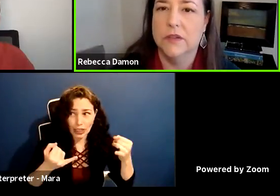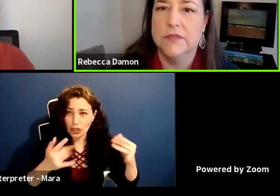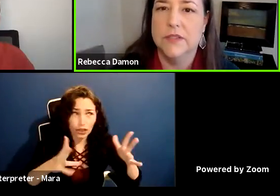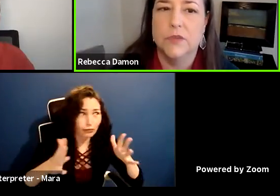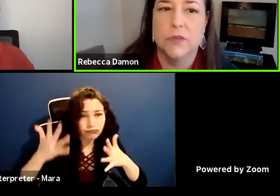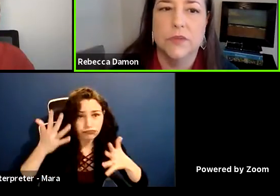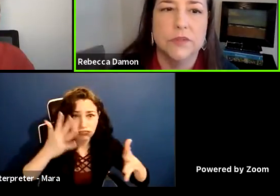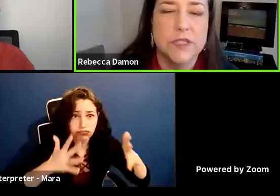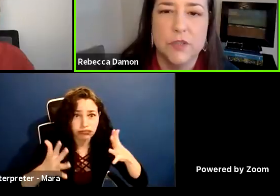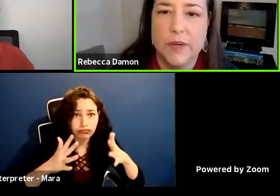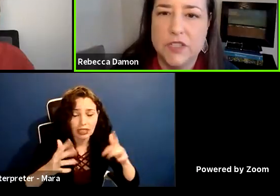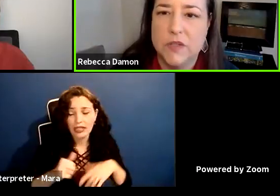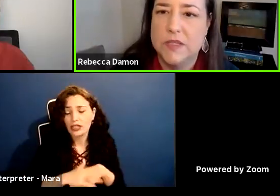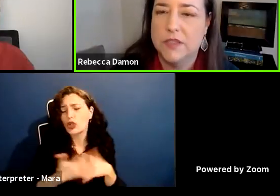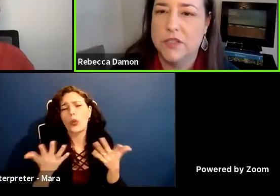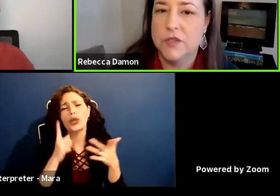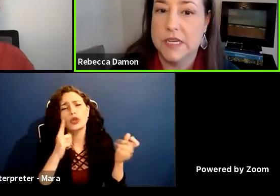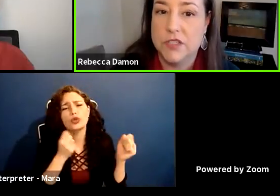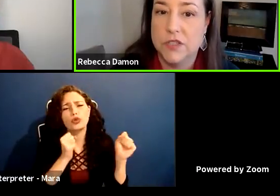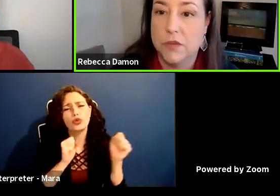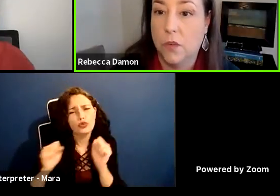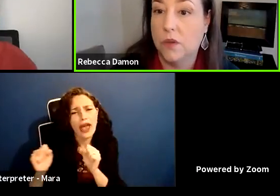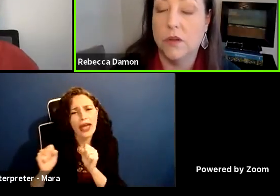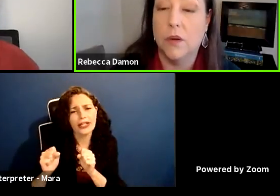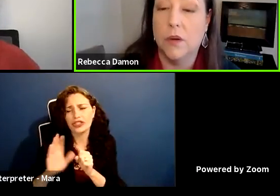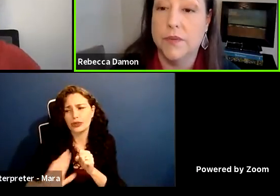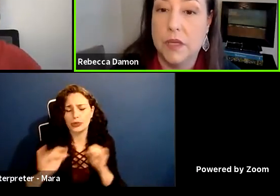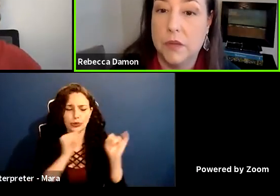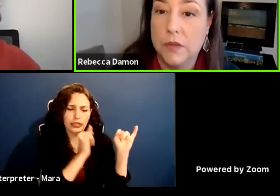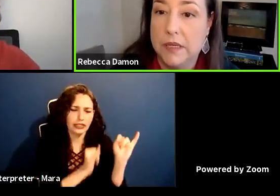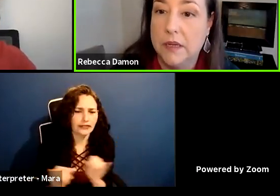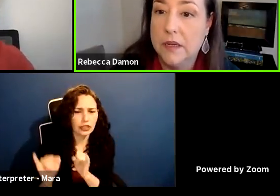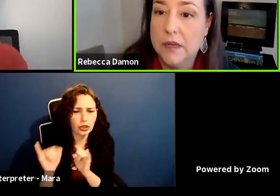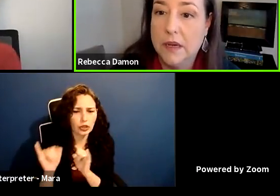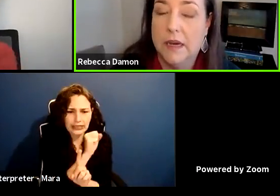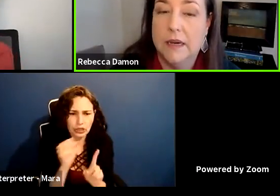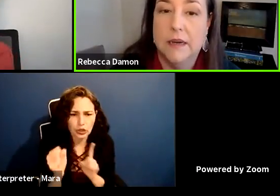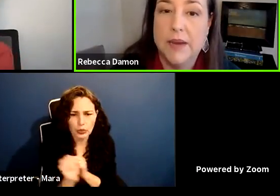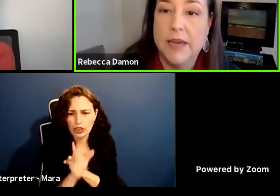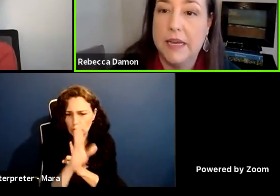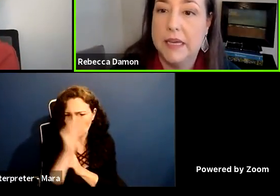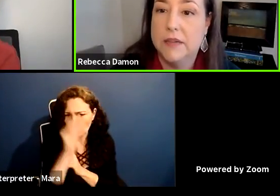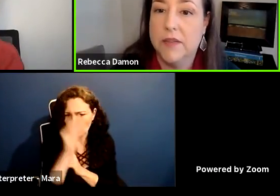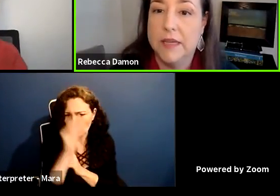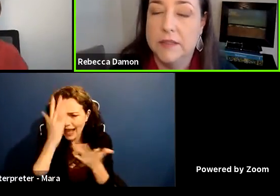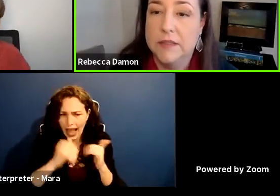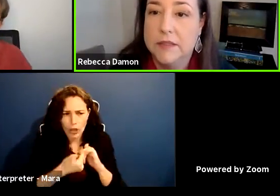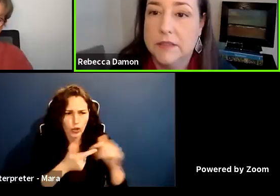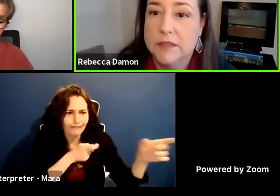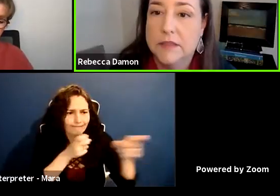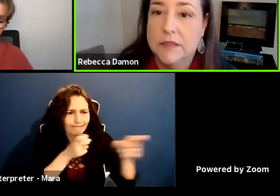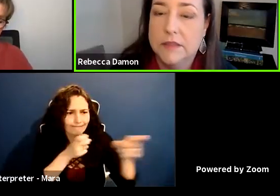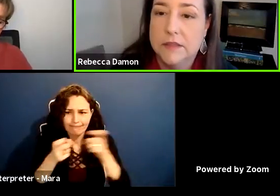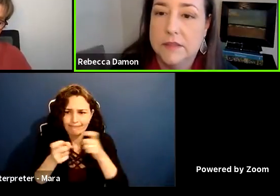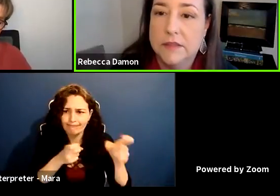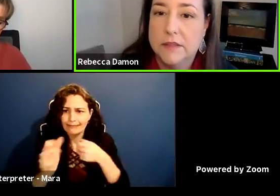your individual situations and at your station or along with the union about how to handle that?